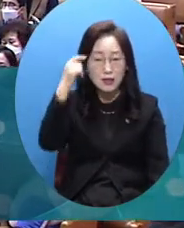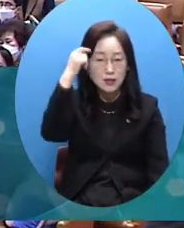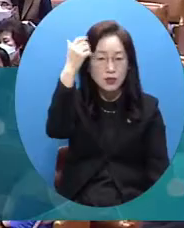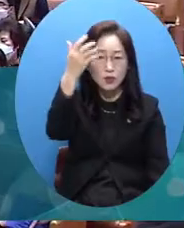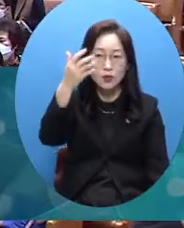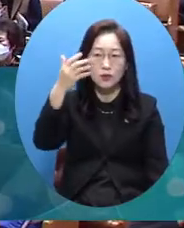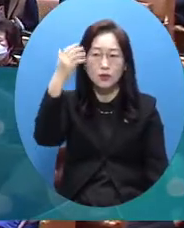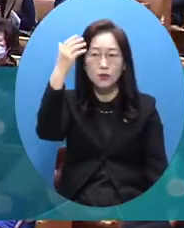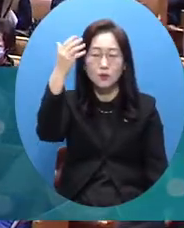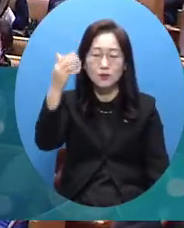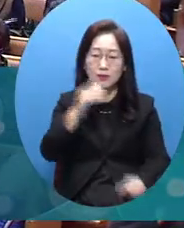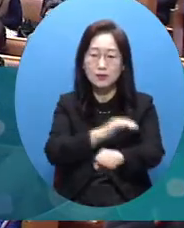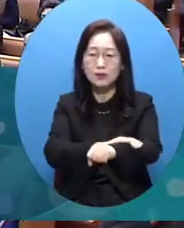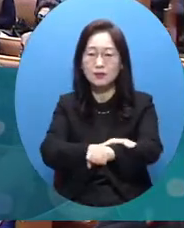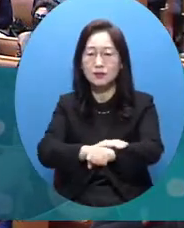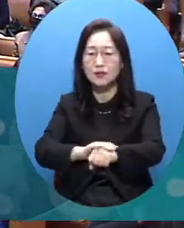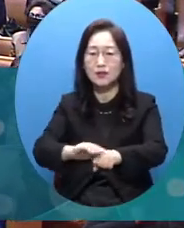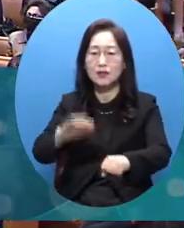eyes